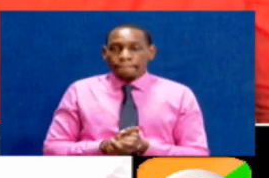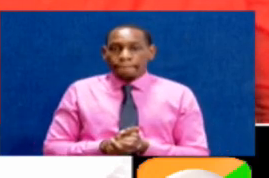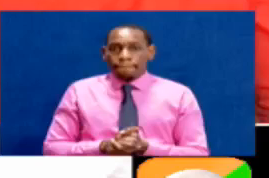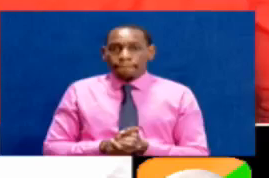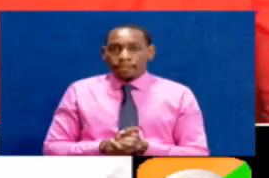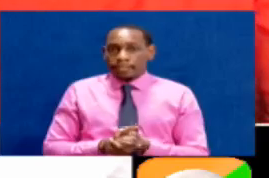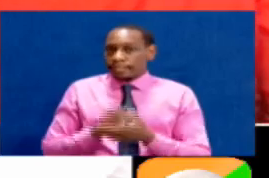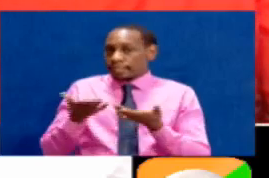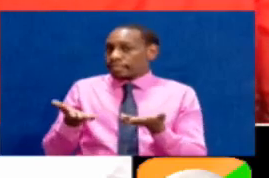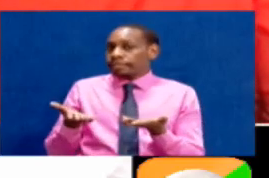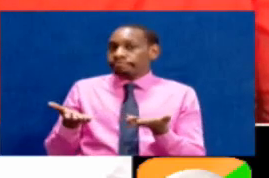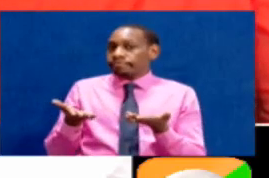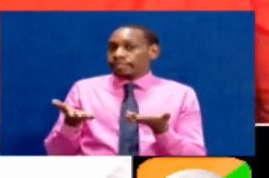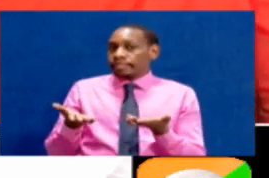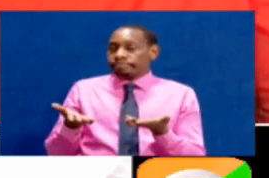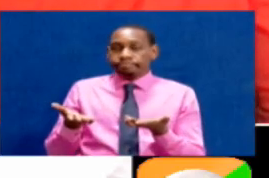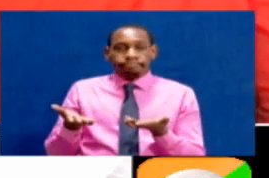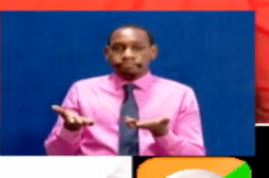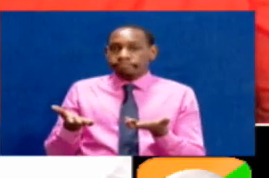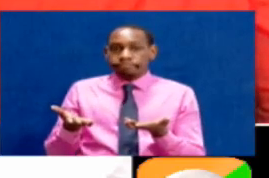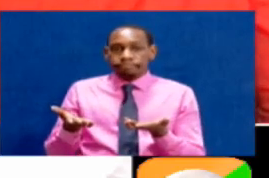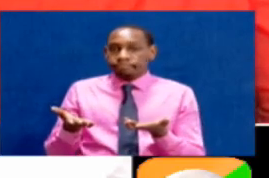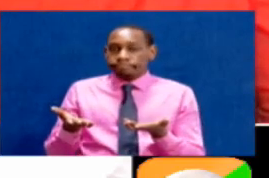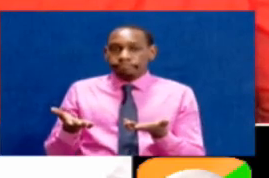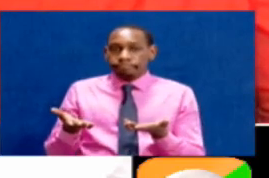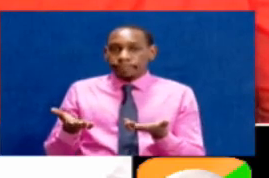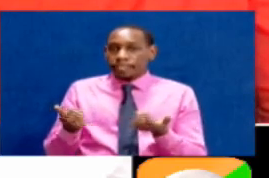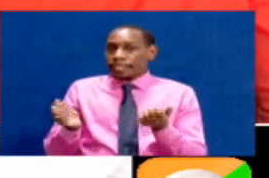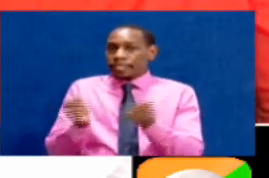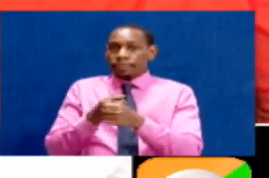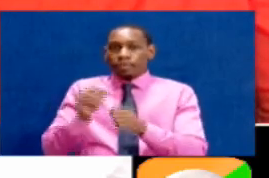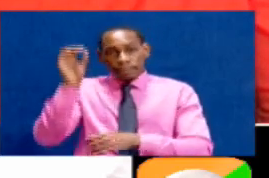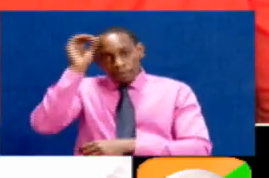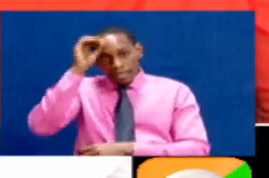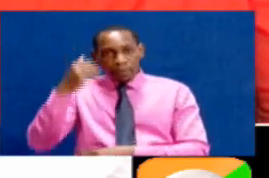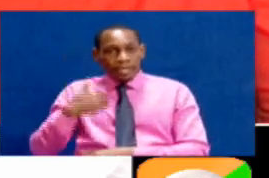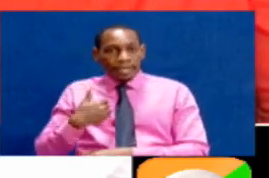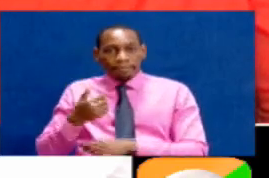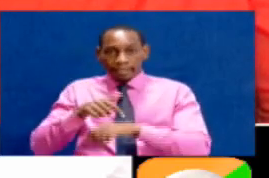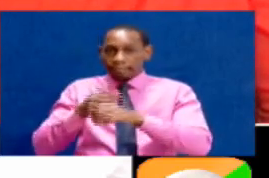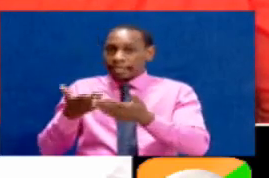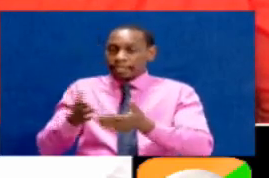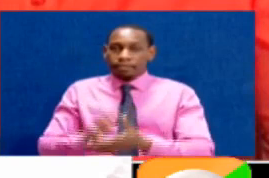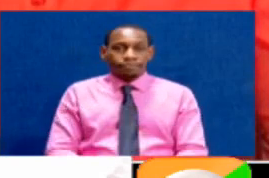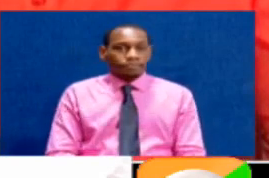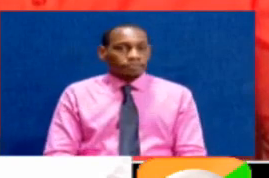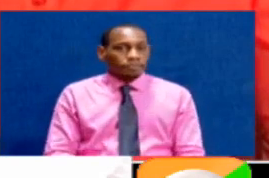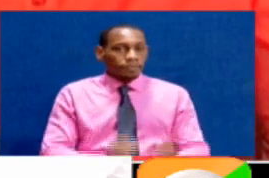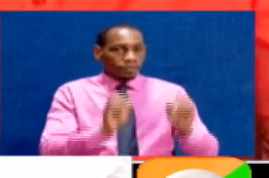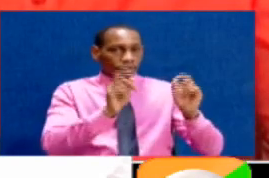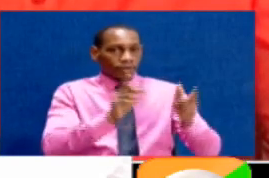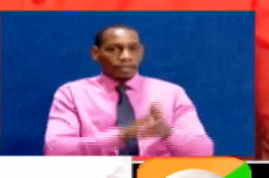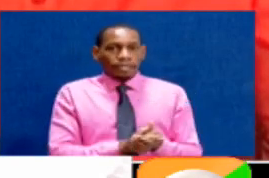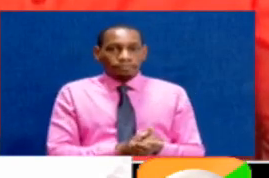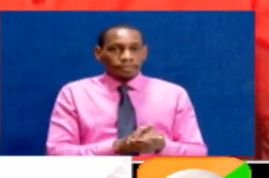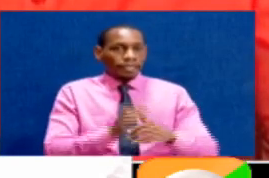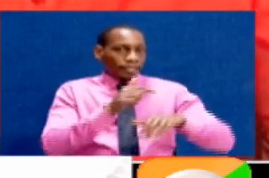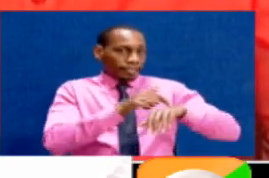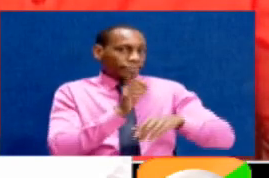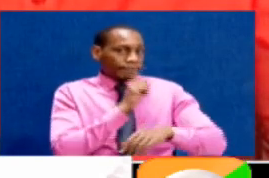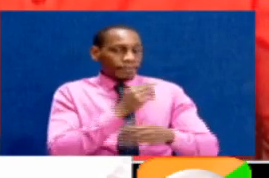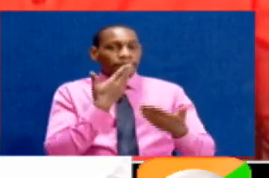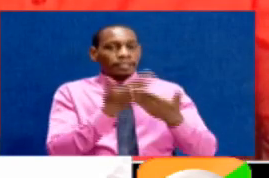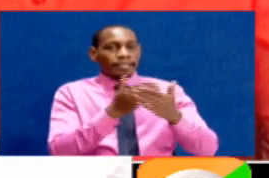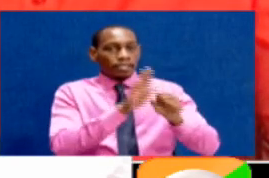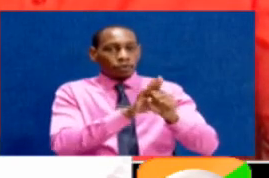wouldn't quite comment too much about that at the moment. All right, Gikonyo, that's all the time we have. Thank